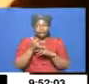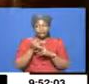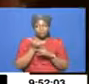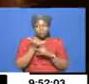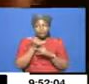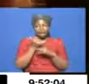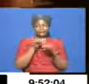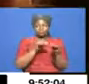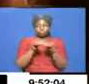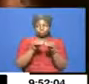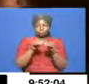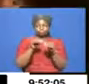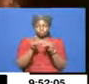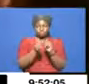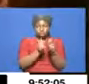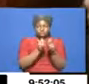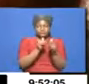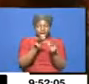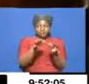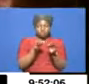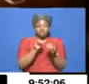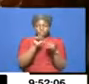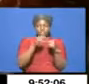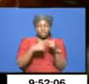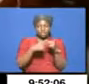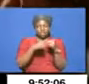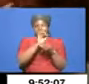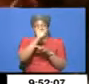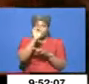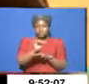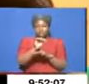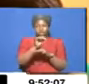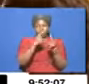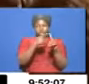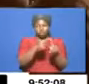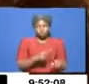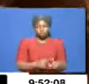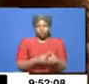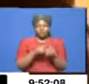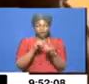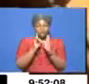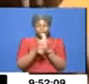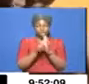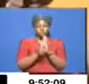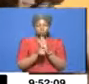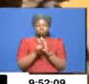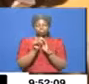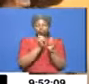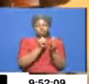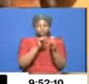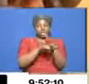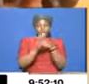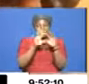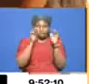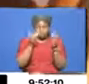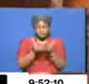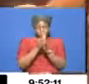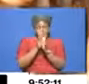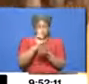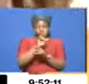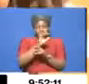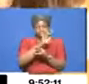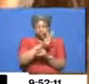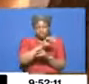approximately 57% of total video game revenue worldwide. And even with the adoption of 4G and 5G